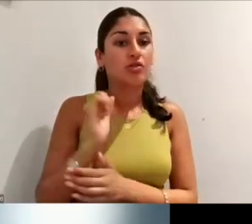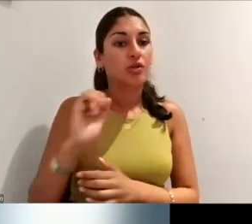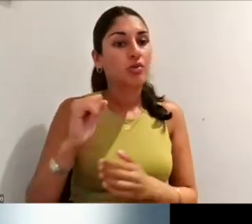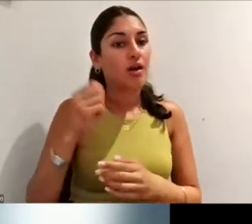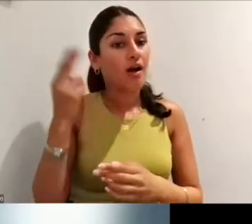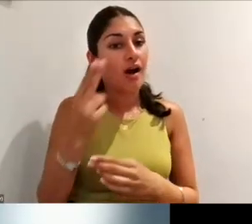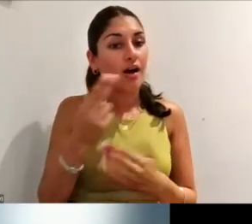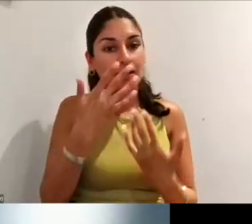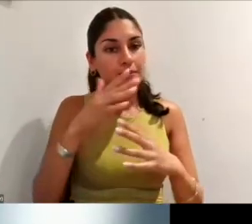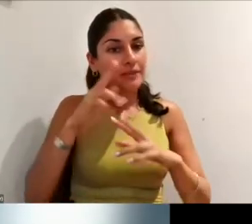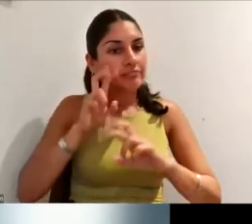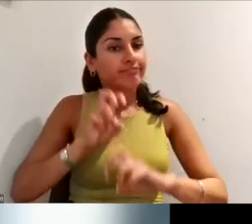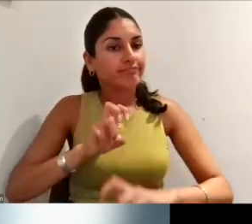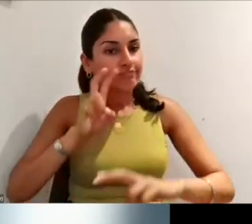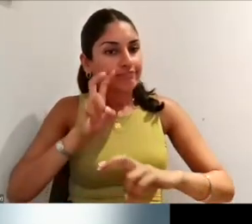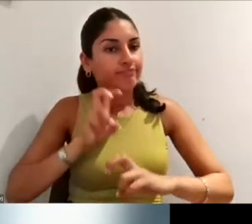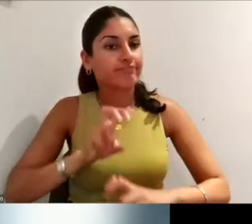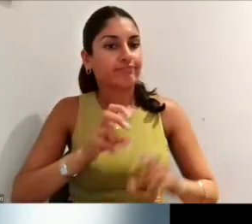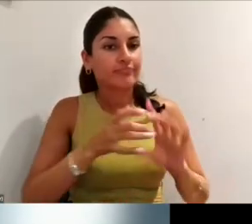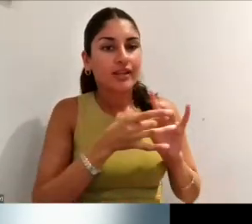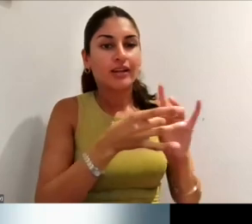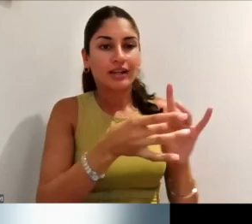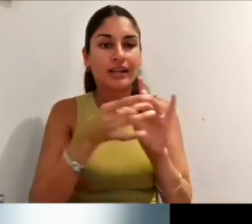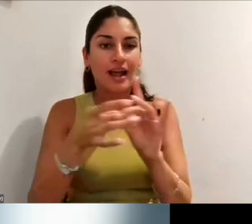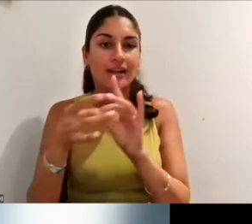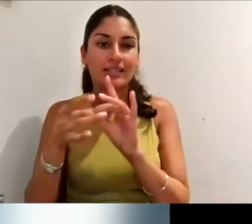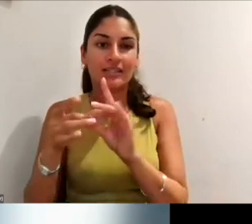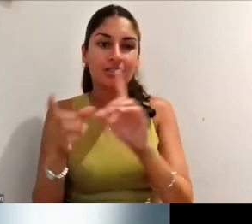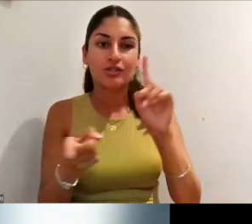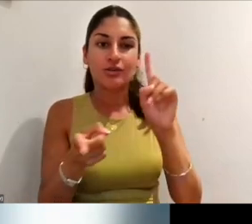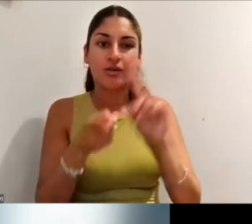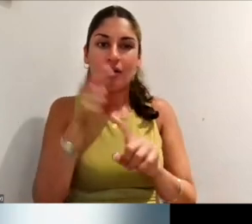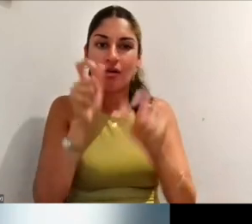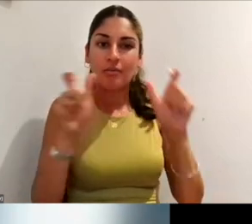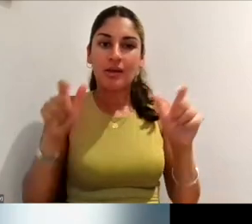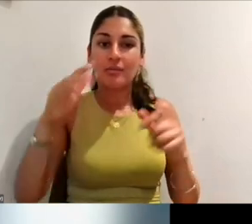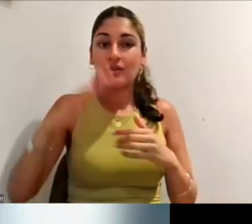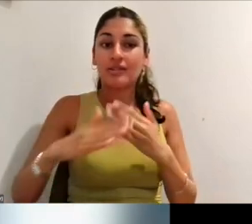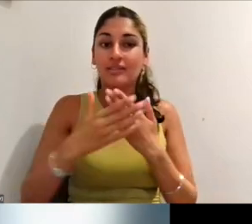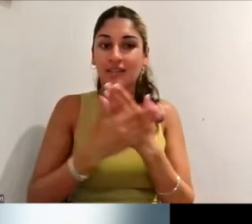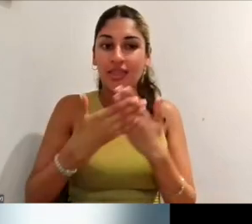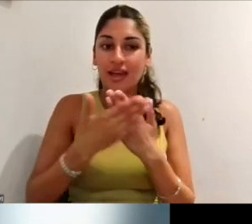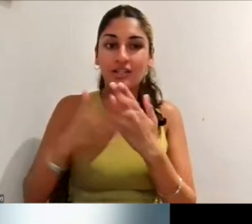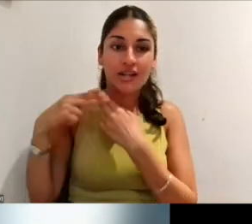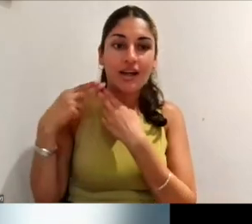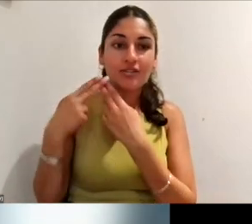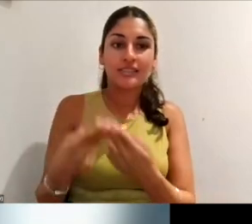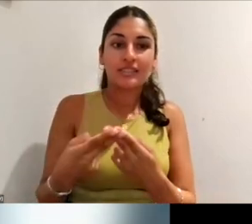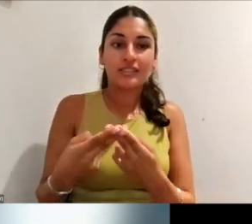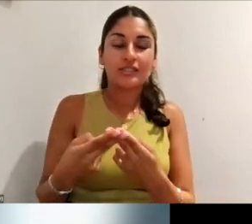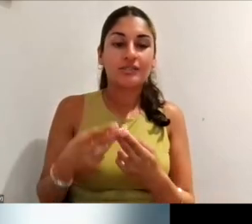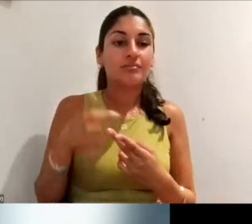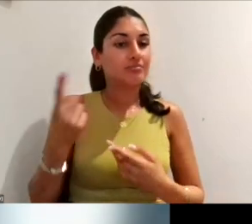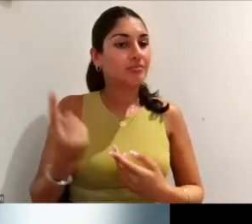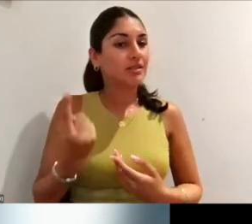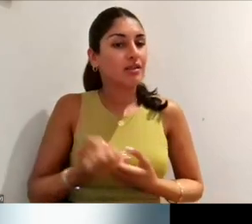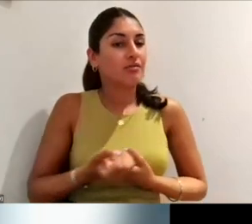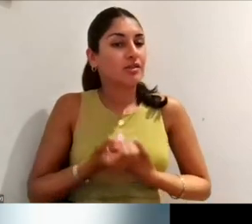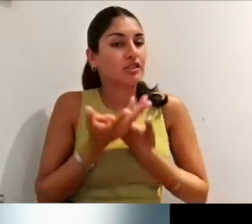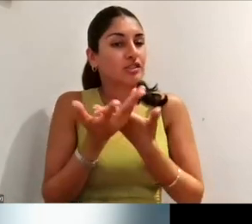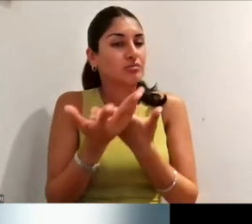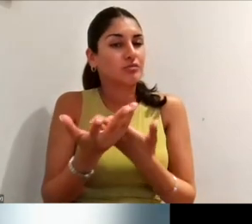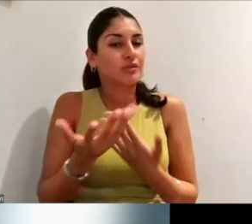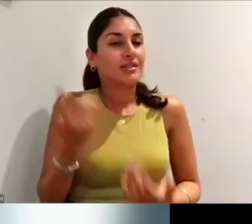she became connected to people, others who are of the South Indian heritage. And she expressed that through her poetry